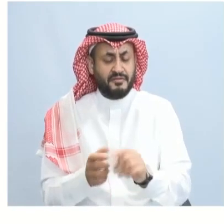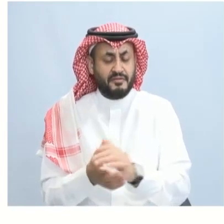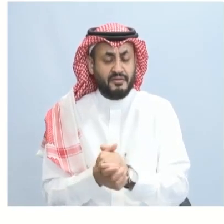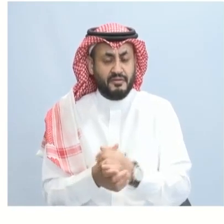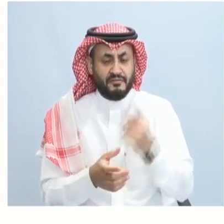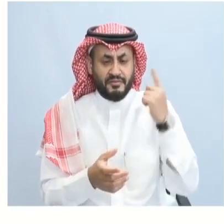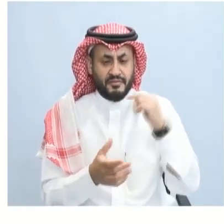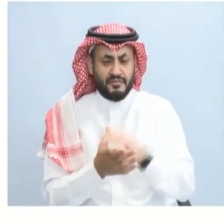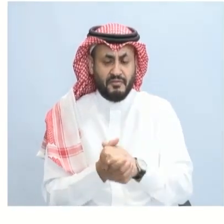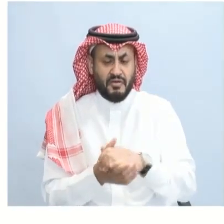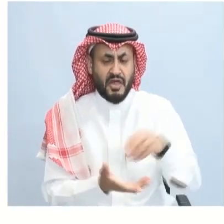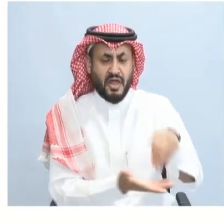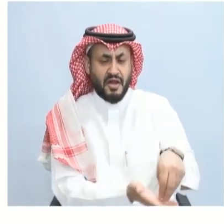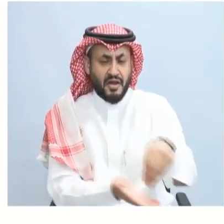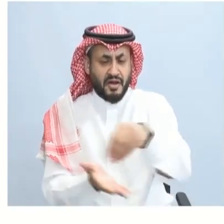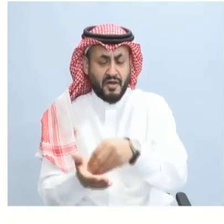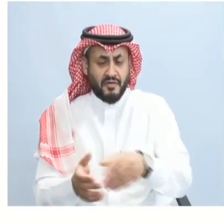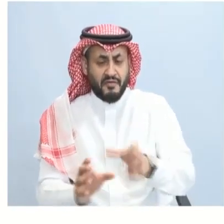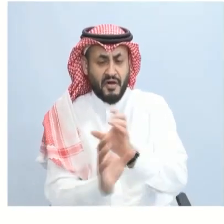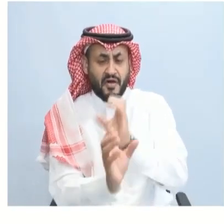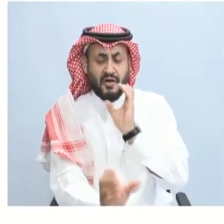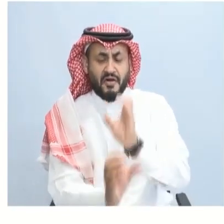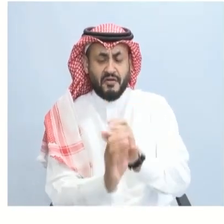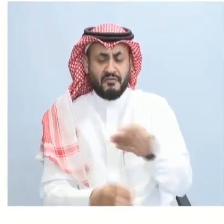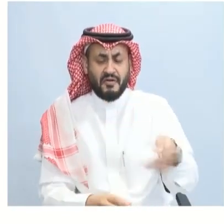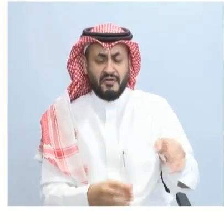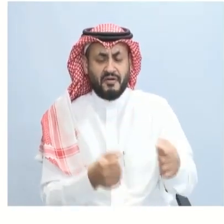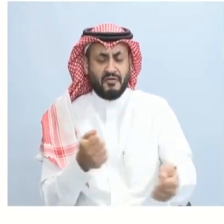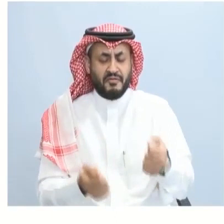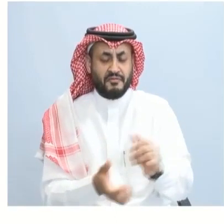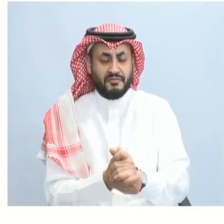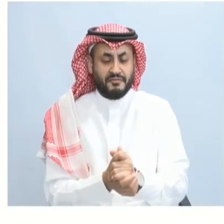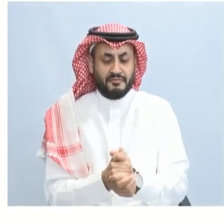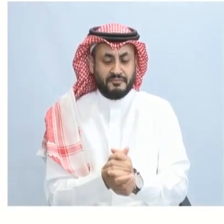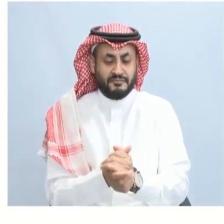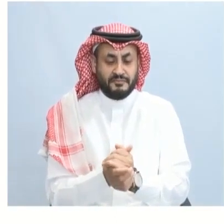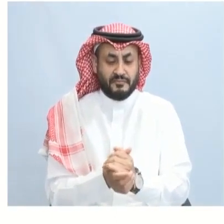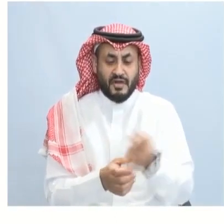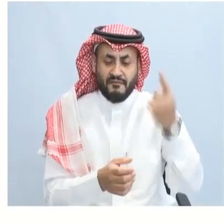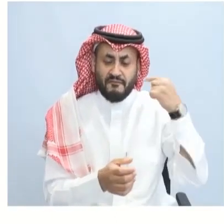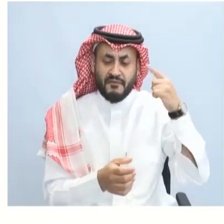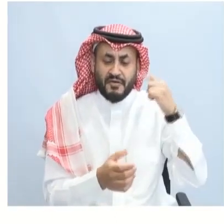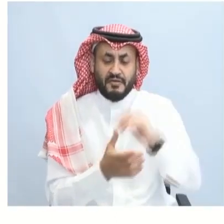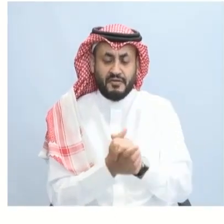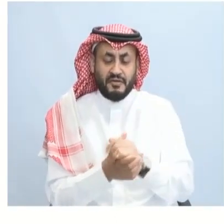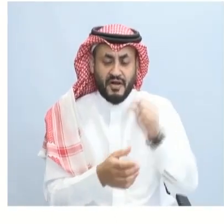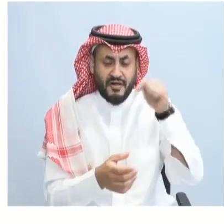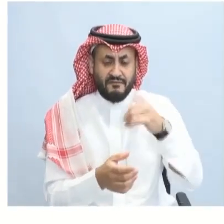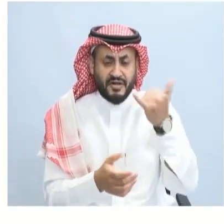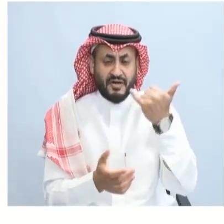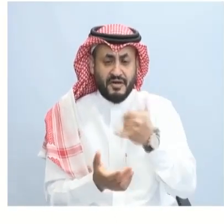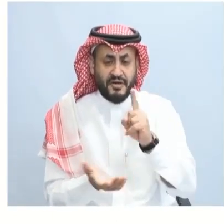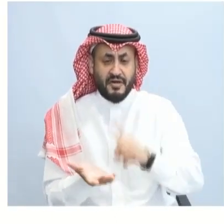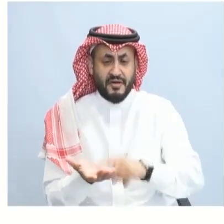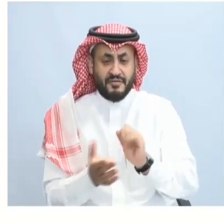used to taking public transportation, and I really don't need it. Frankly, I can't think of anything that I really need. So